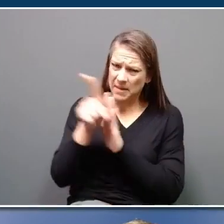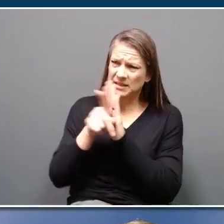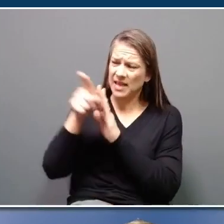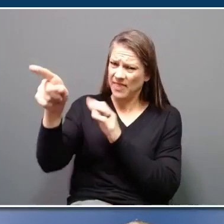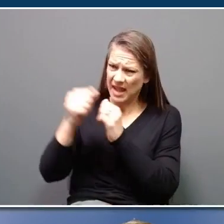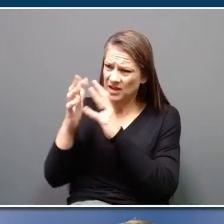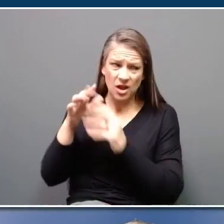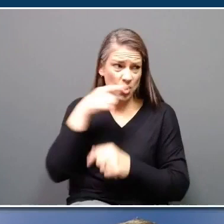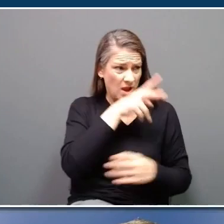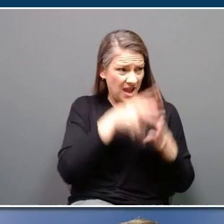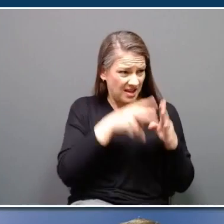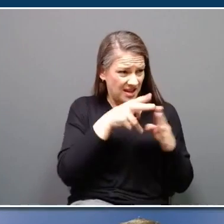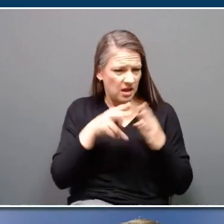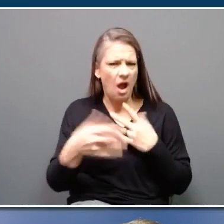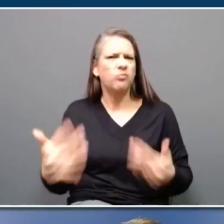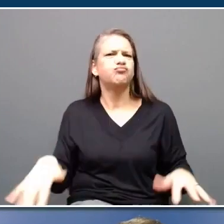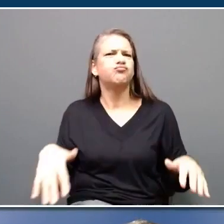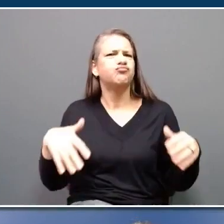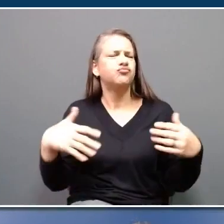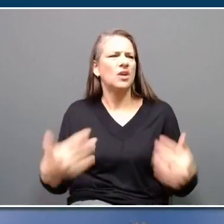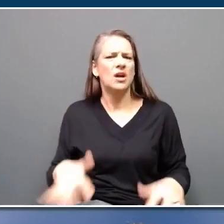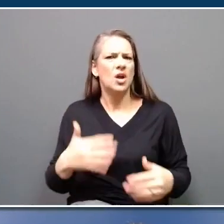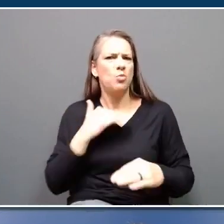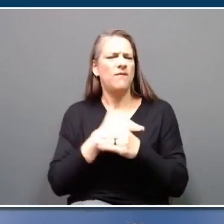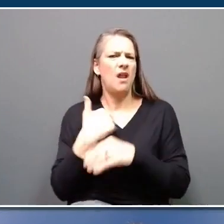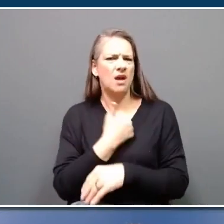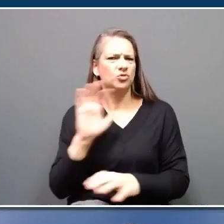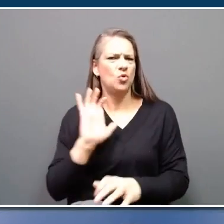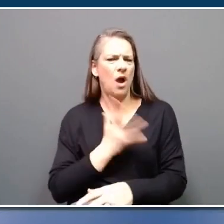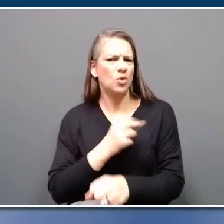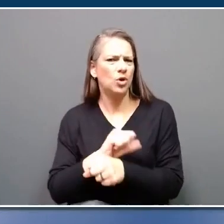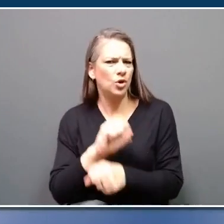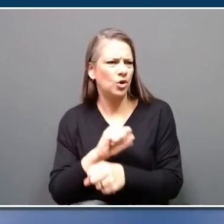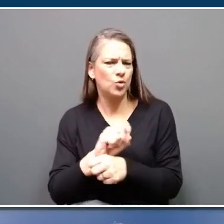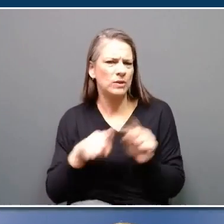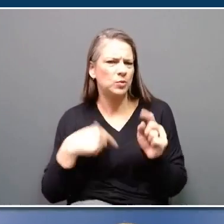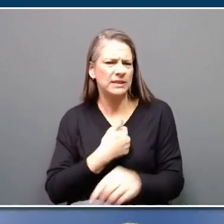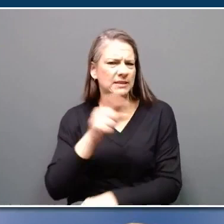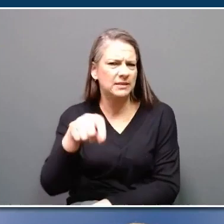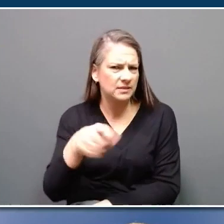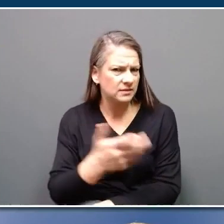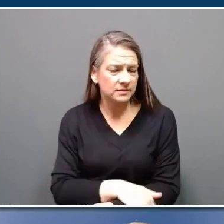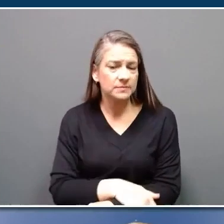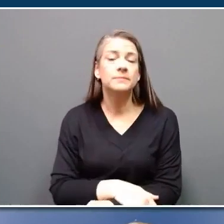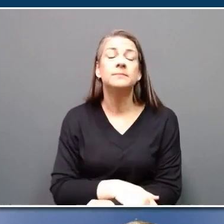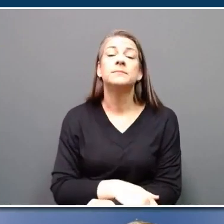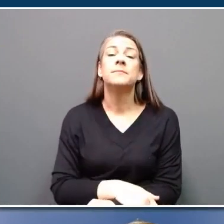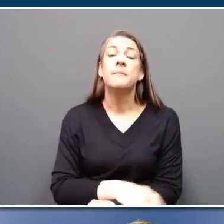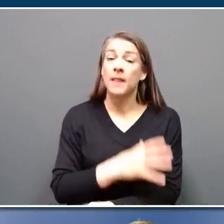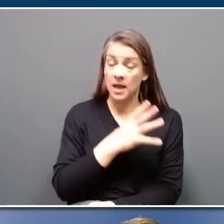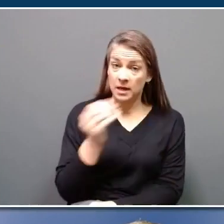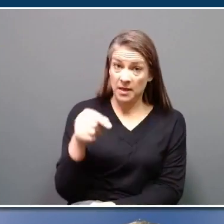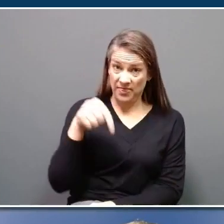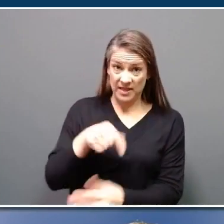debilitating and will prevent us from doing the work that is necessary. On top of that, this budget